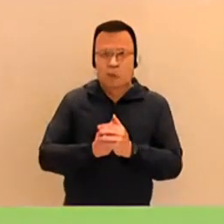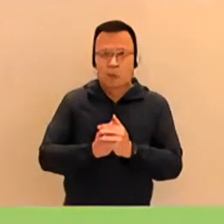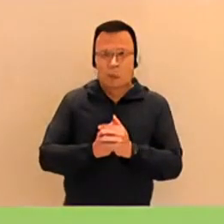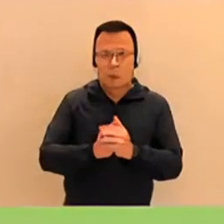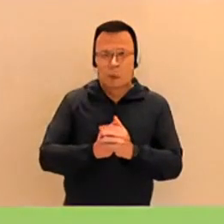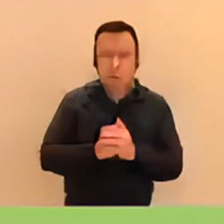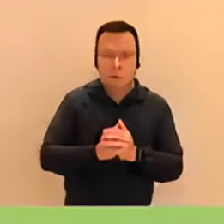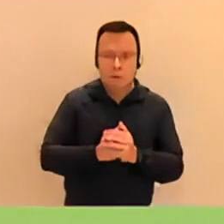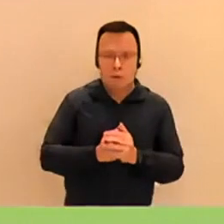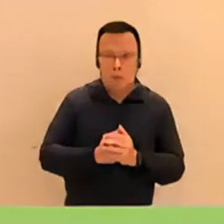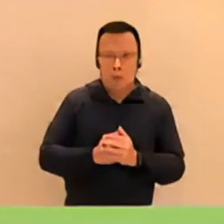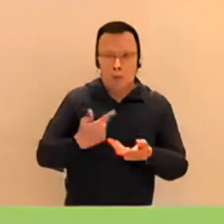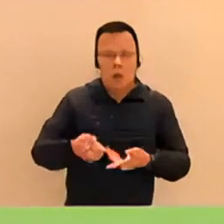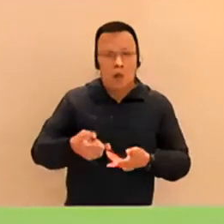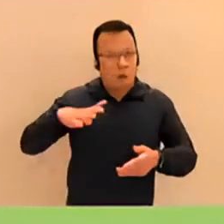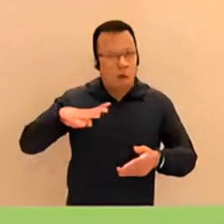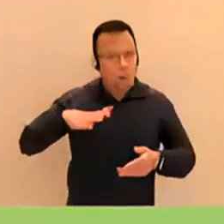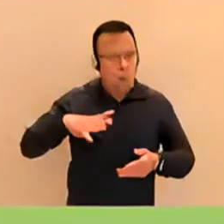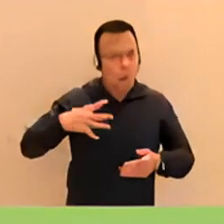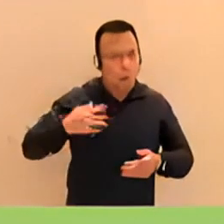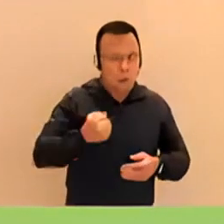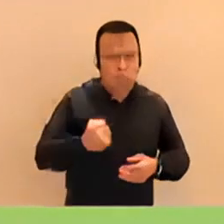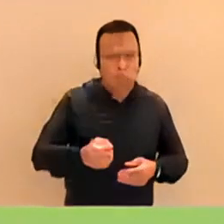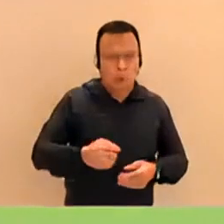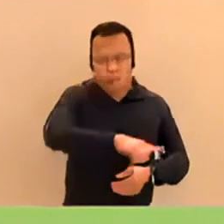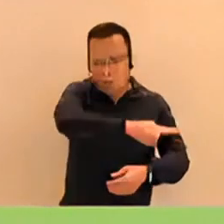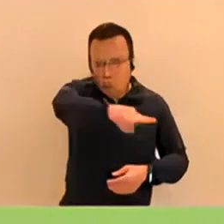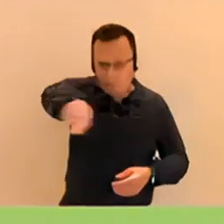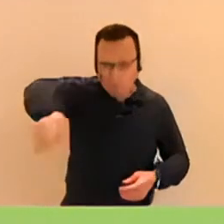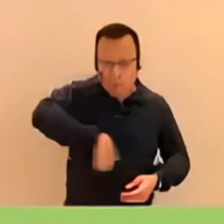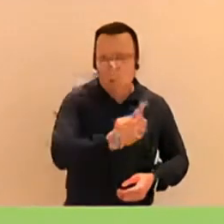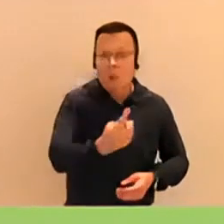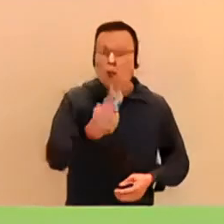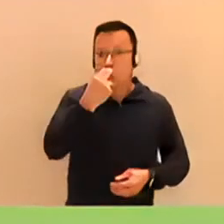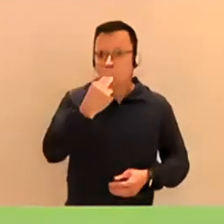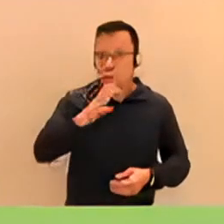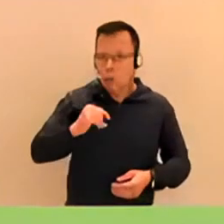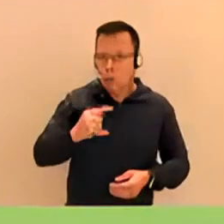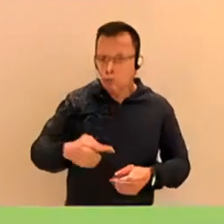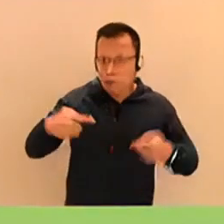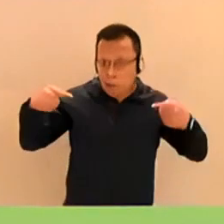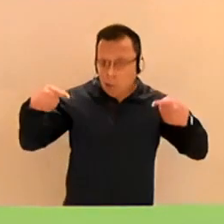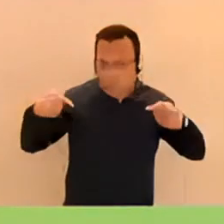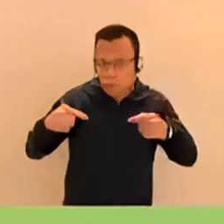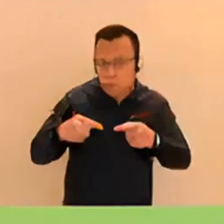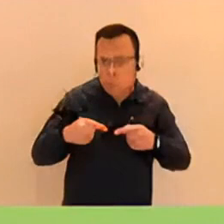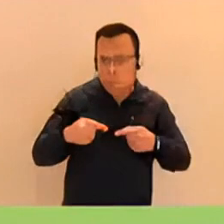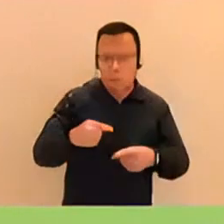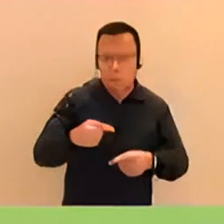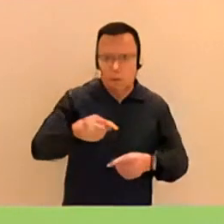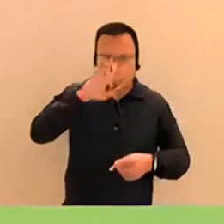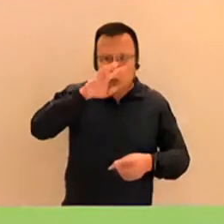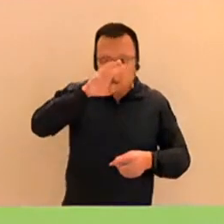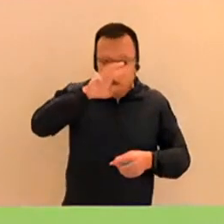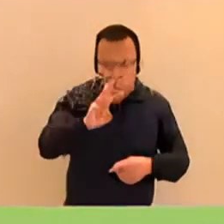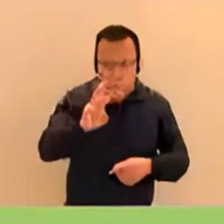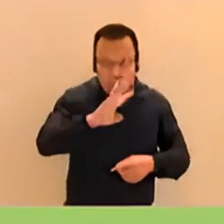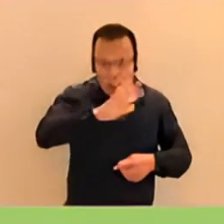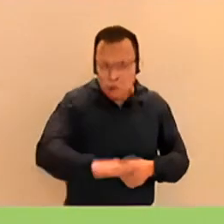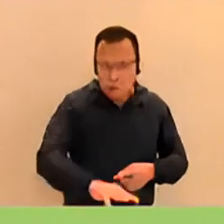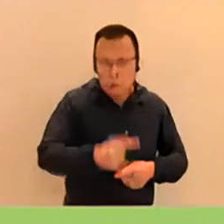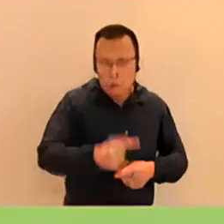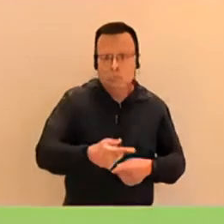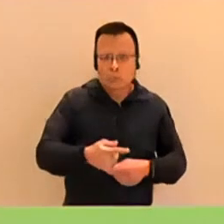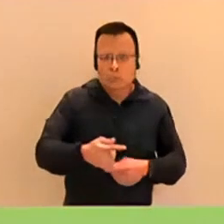spaces. It will also enhance flood resilience, contribute natural and recreation opportunities, and